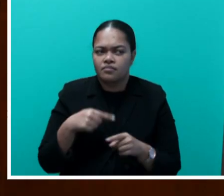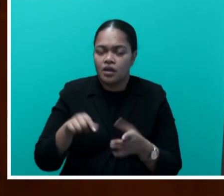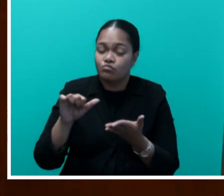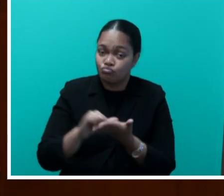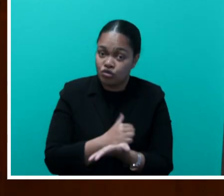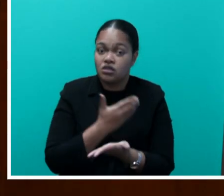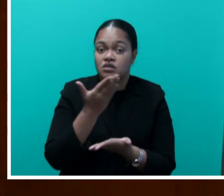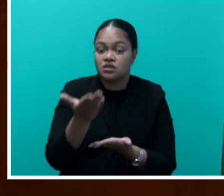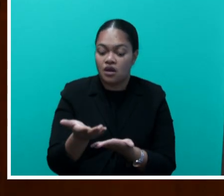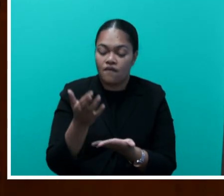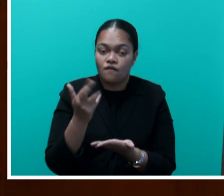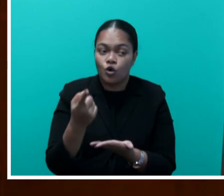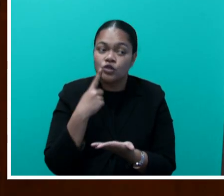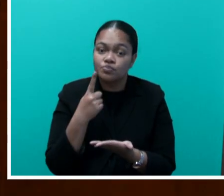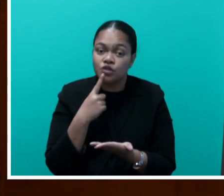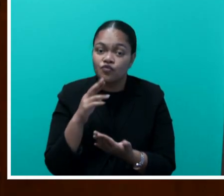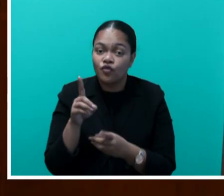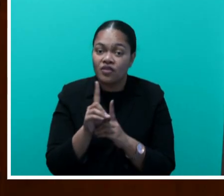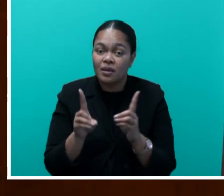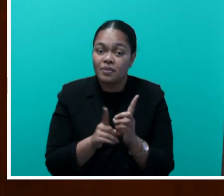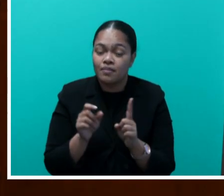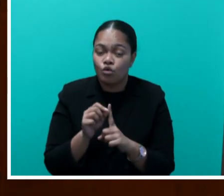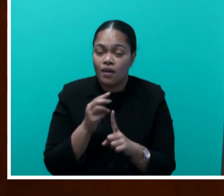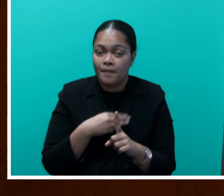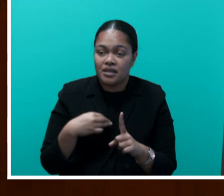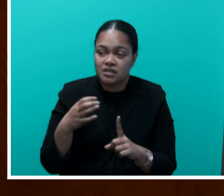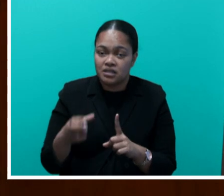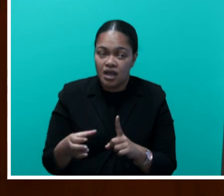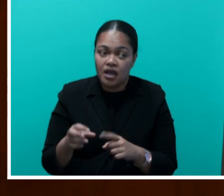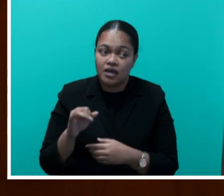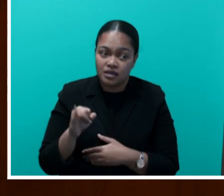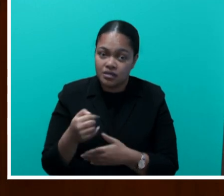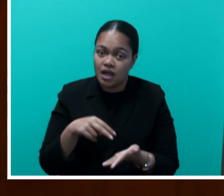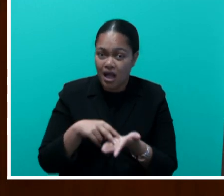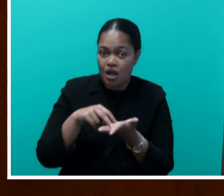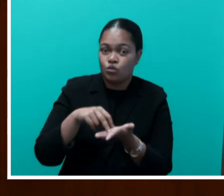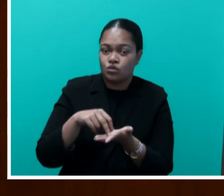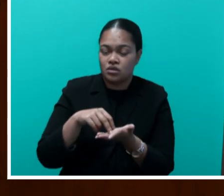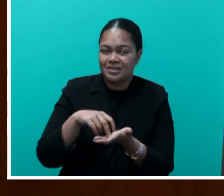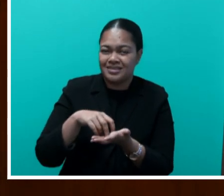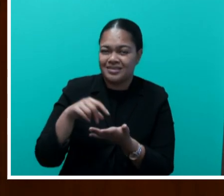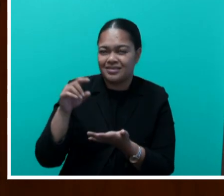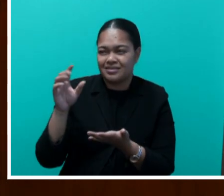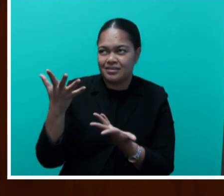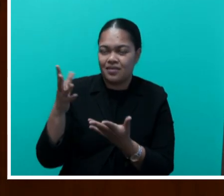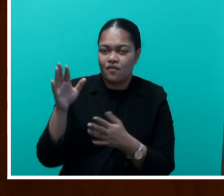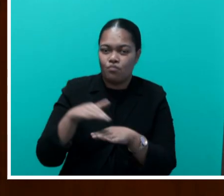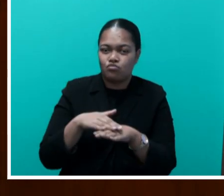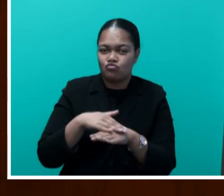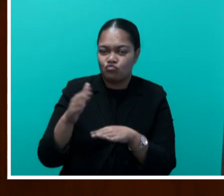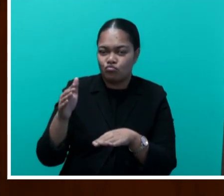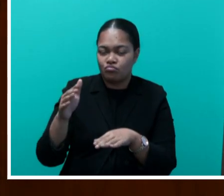of the speech by the Deputy Prime Minister. It is an outstanding blueprint for progress in the coming year,